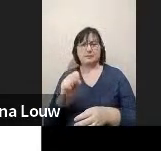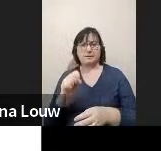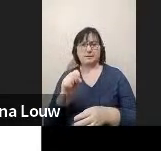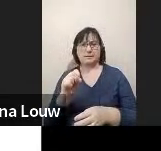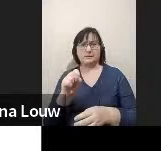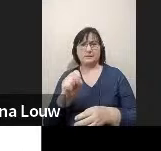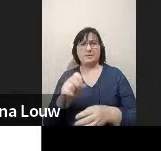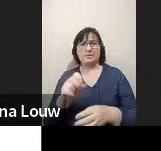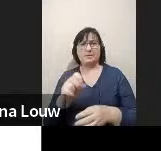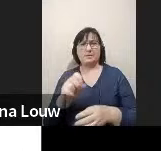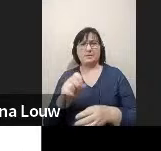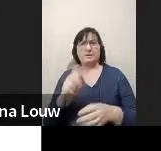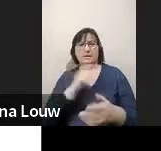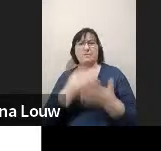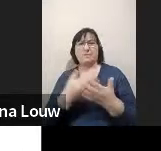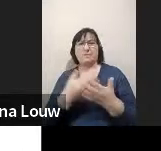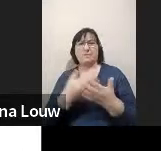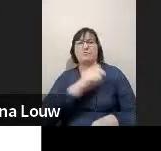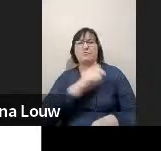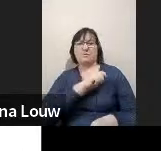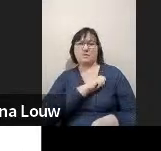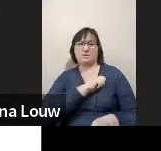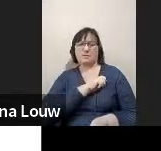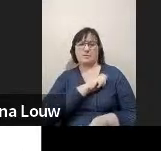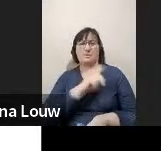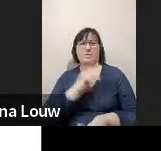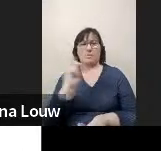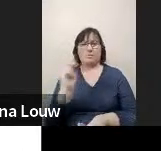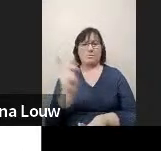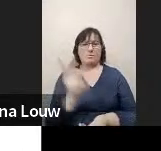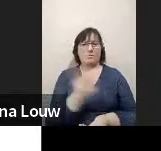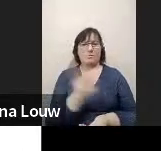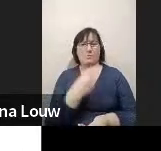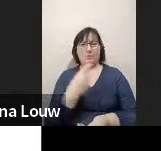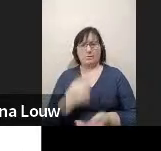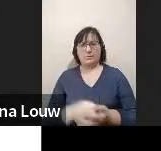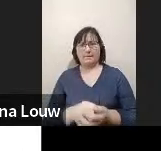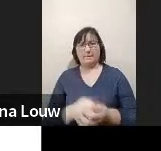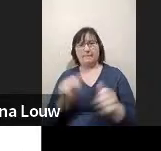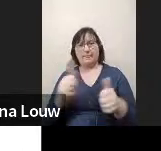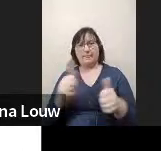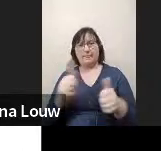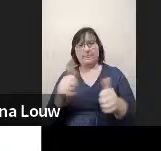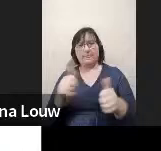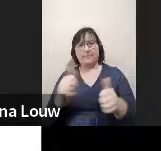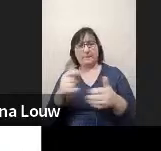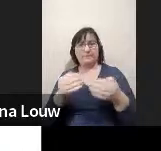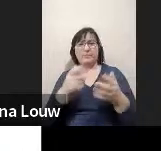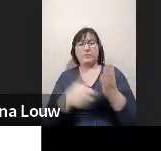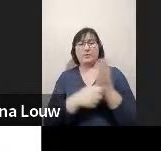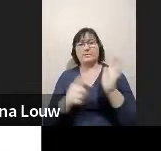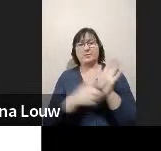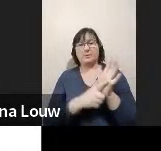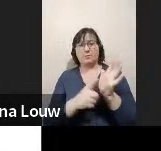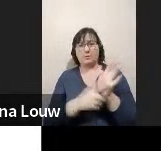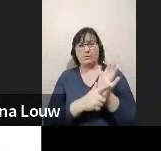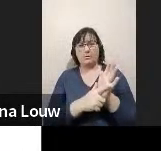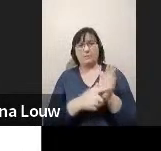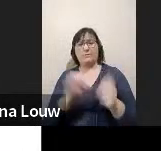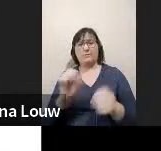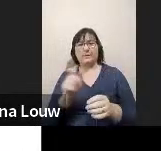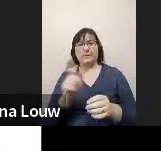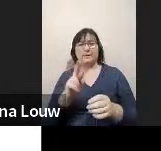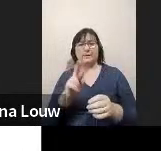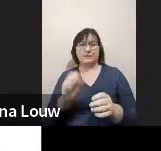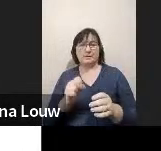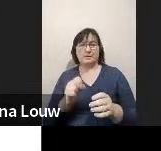all. For effective administration of tax laws, SARS has introduced the registered representative. Due to